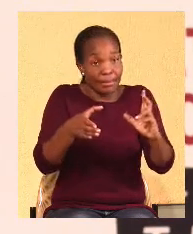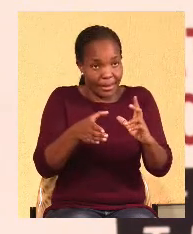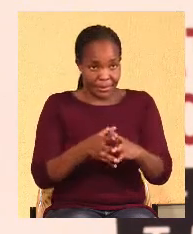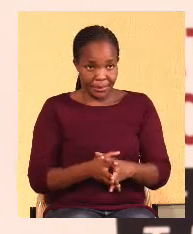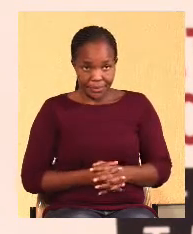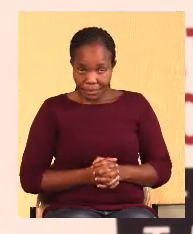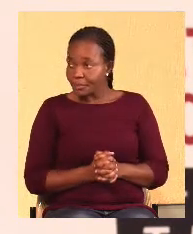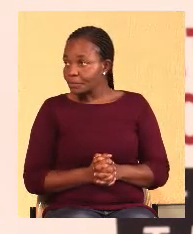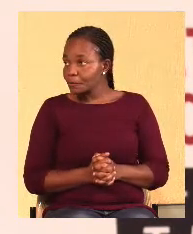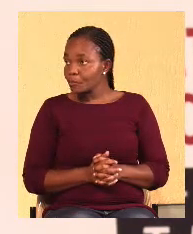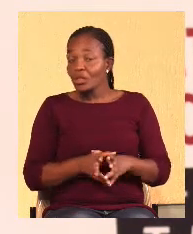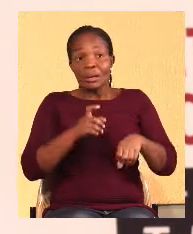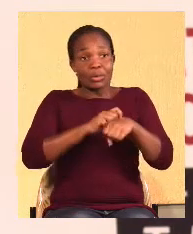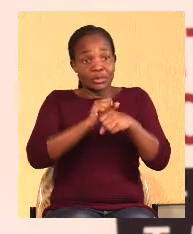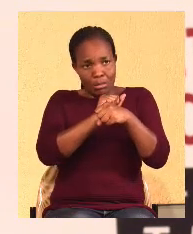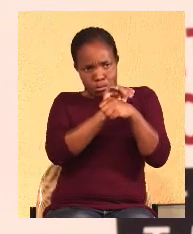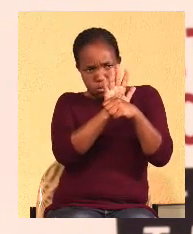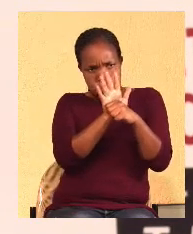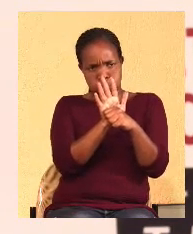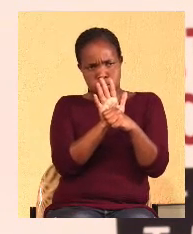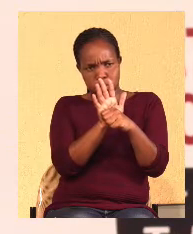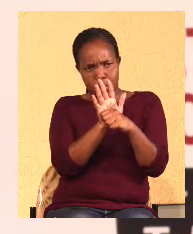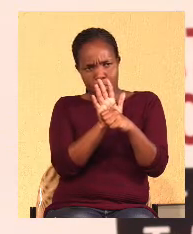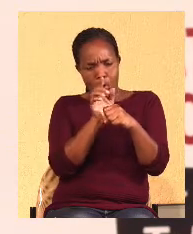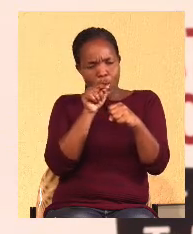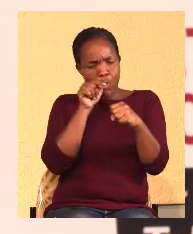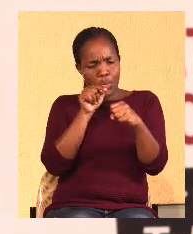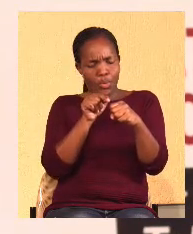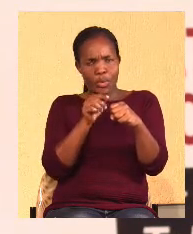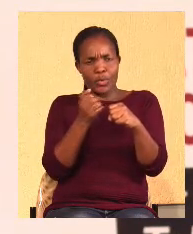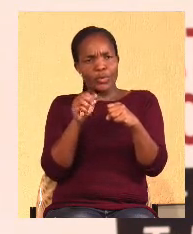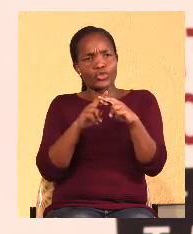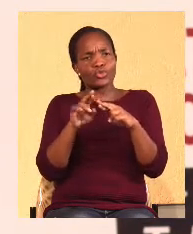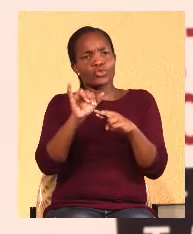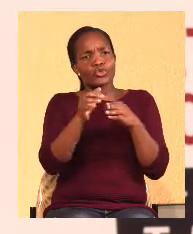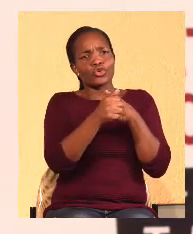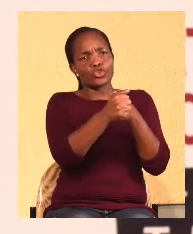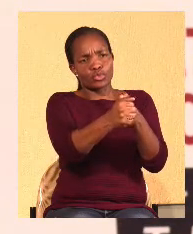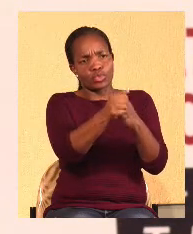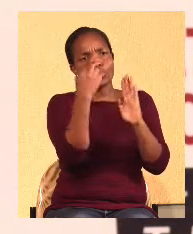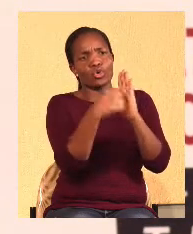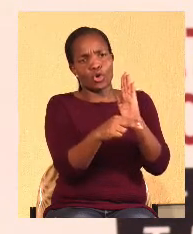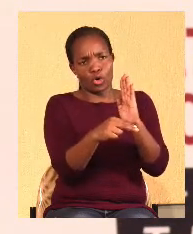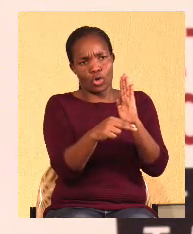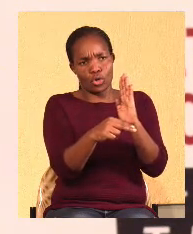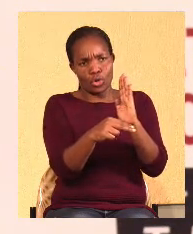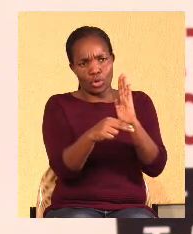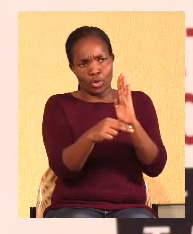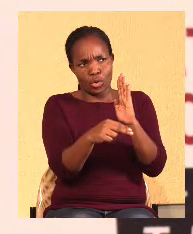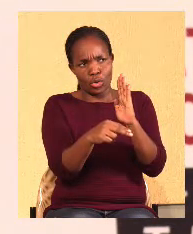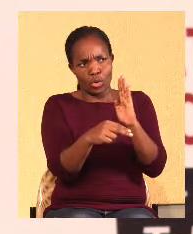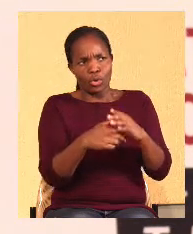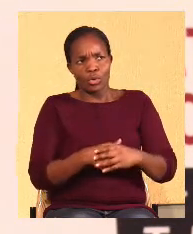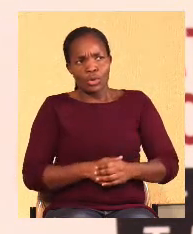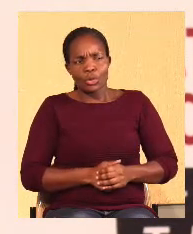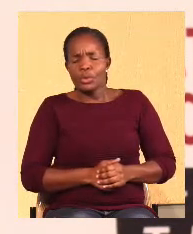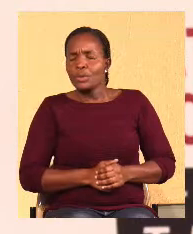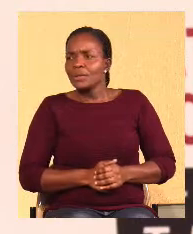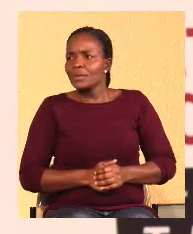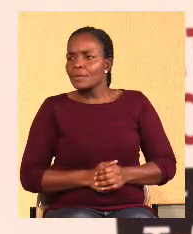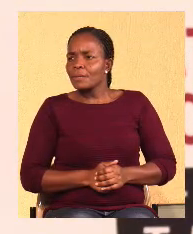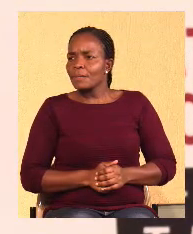In this COVID-19 response, we are applying the guideline of WHO following the pillars, and we